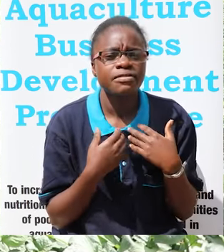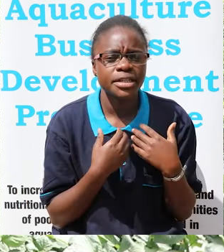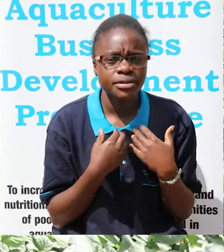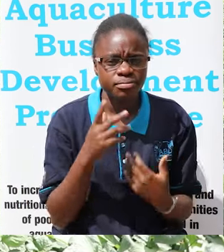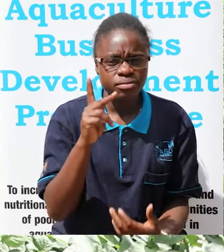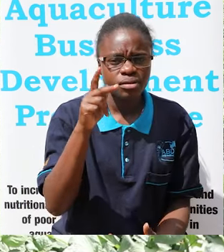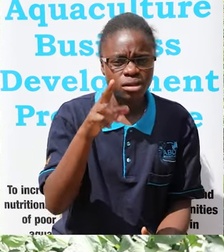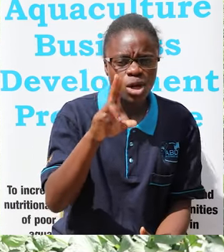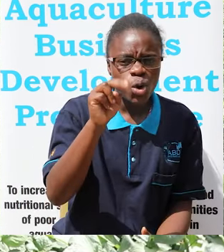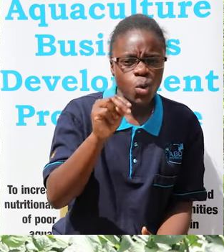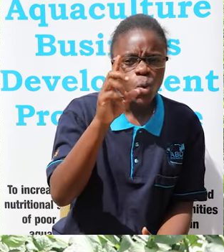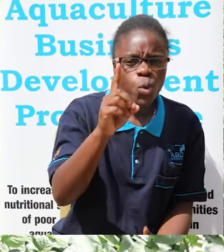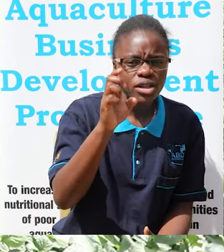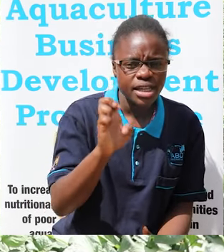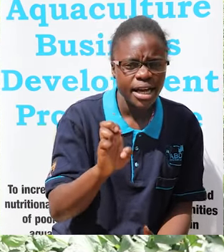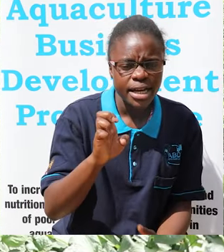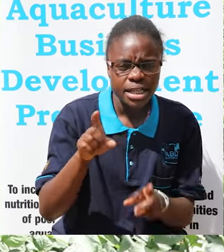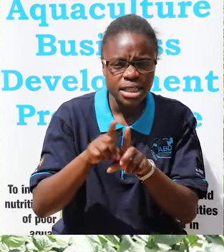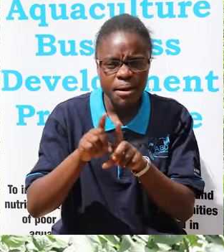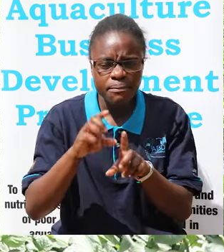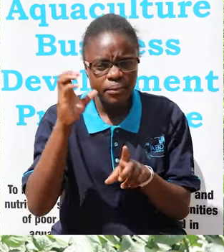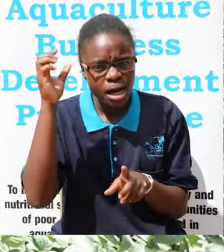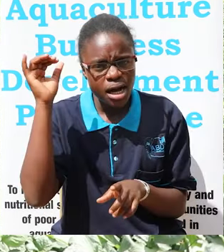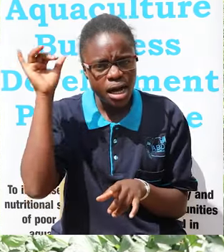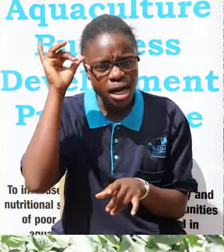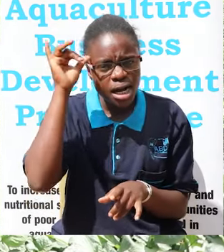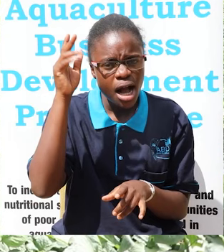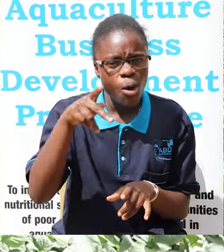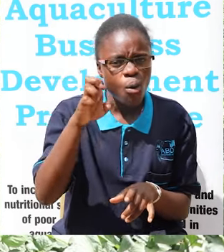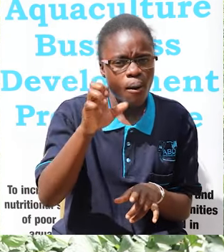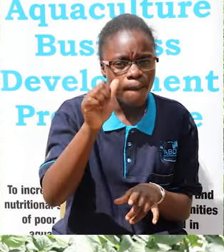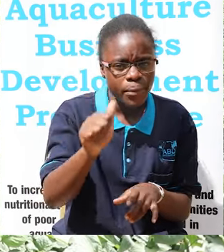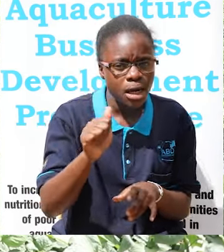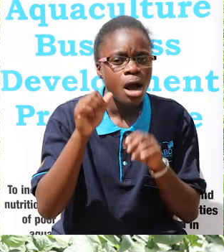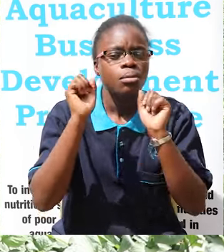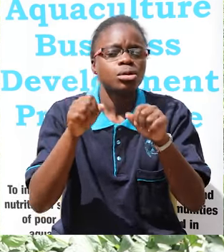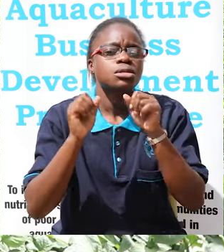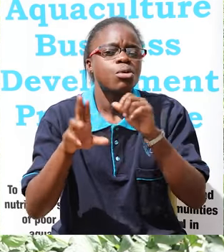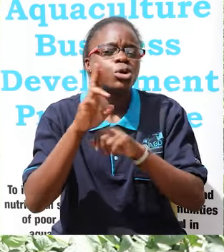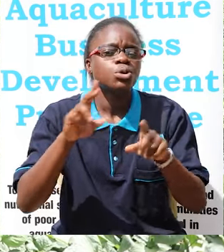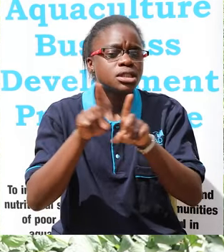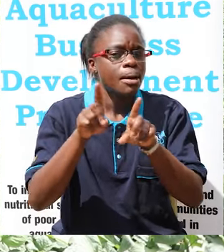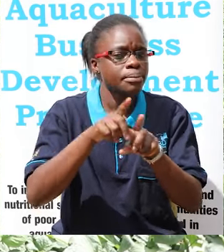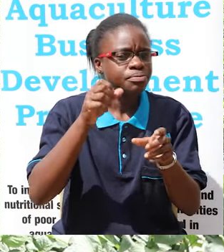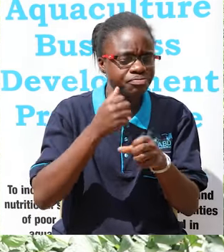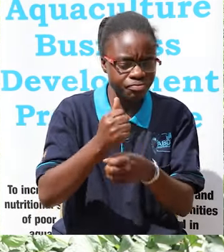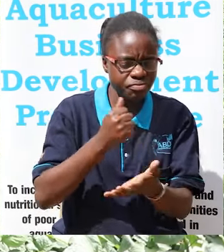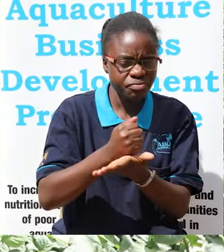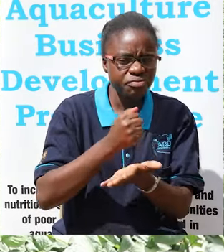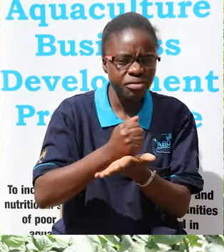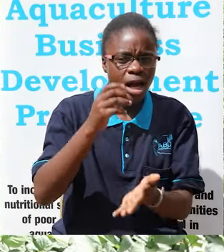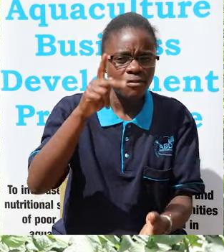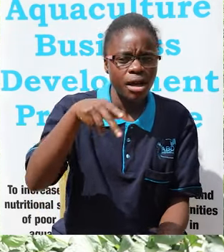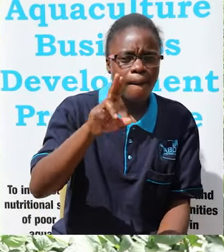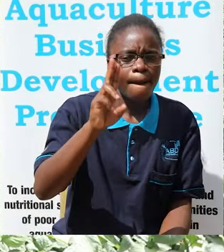mix my juice mallow with cowpea leaves. You can mix your juice mallow with pumpkin leaves, or you